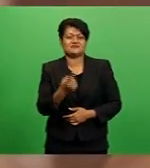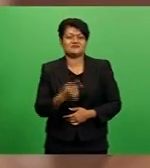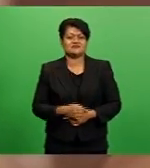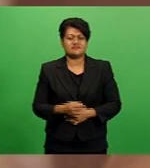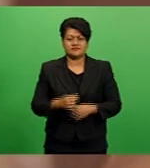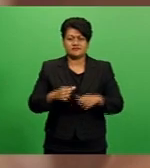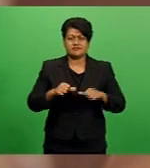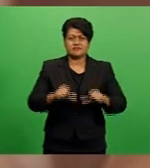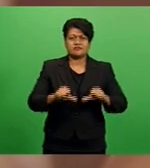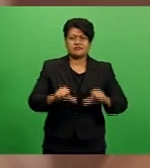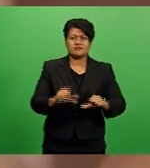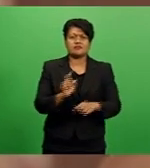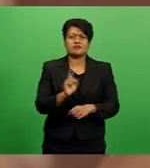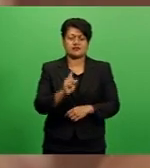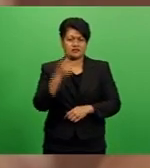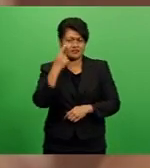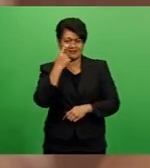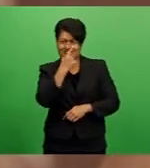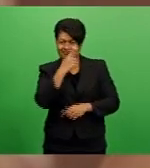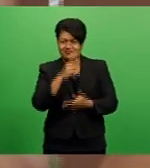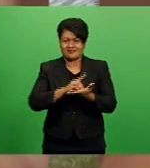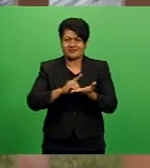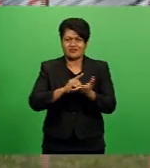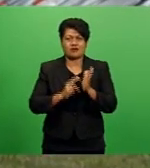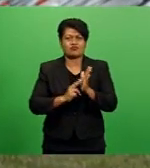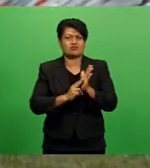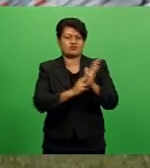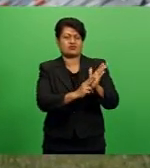Preventing eye diseases in the north.